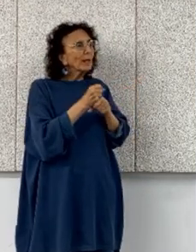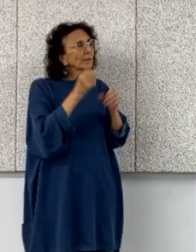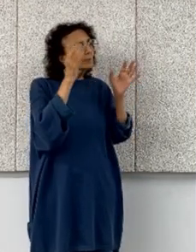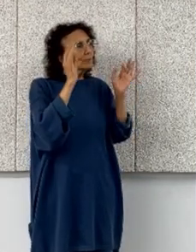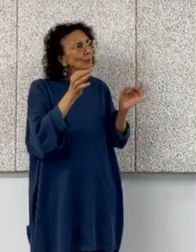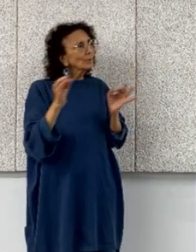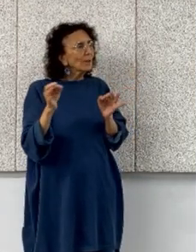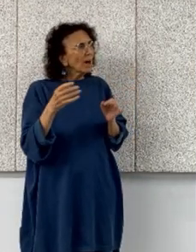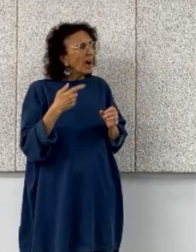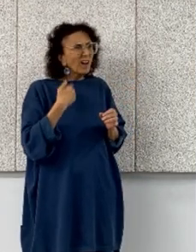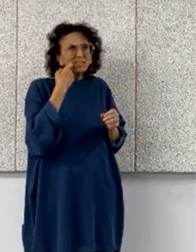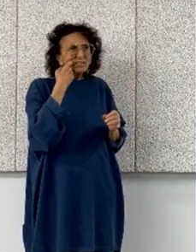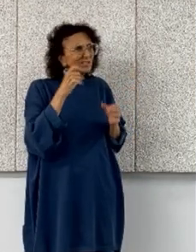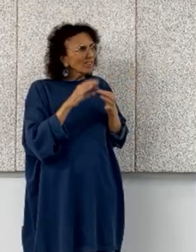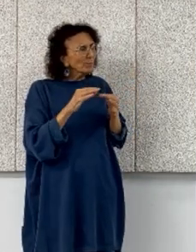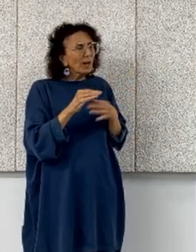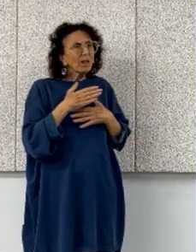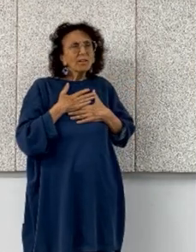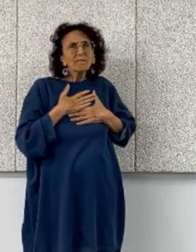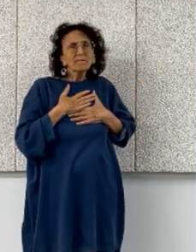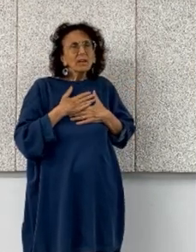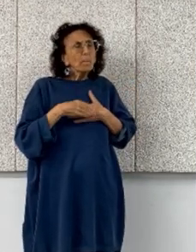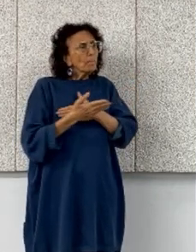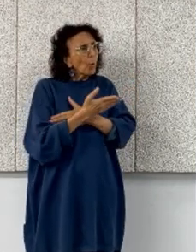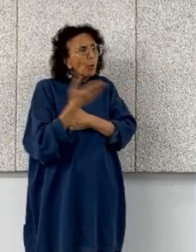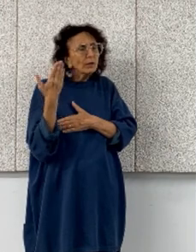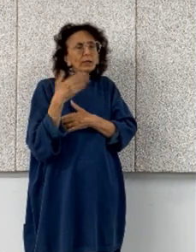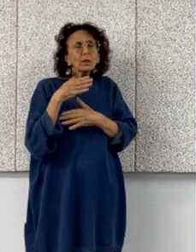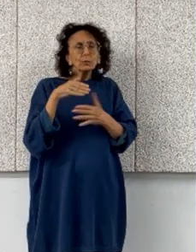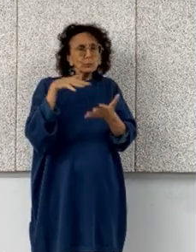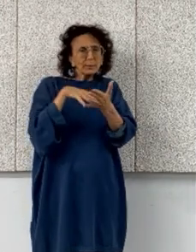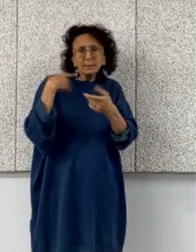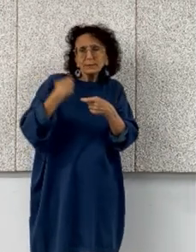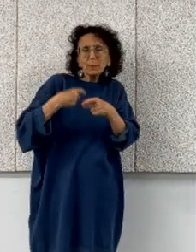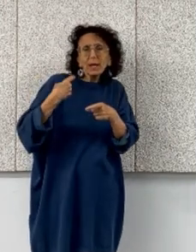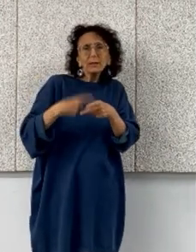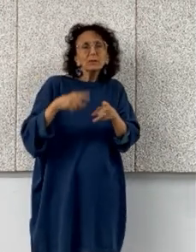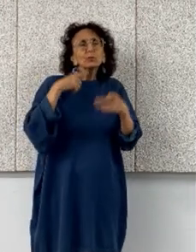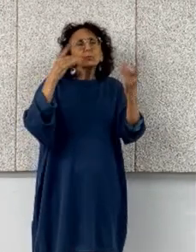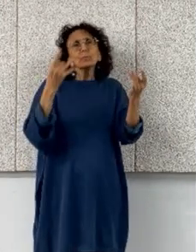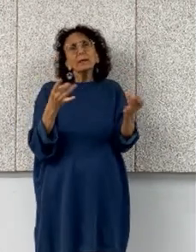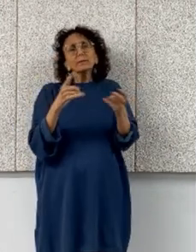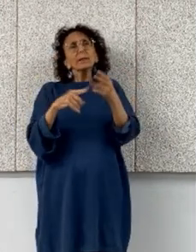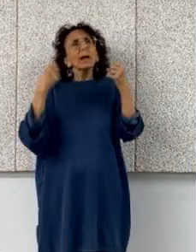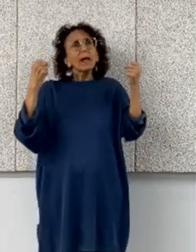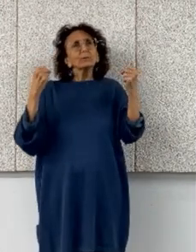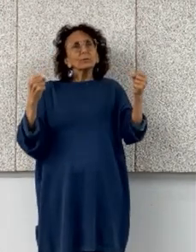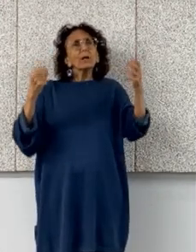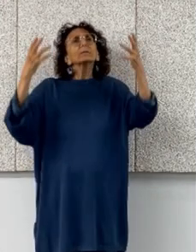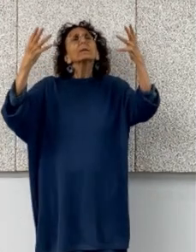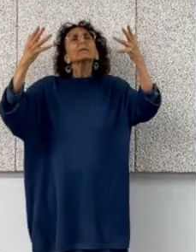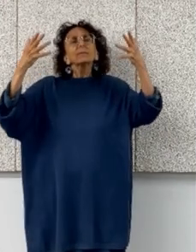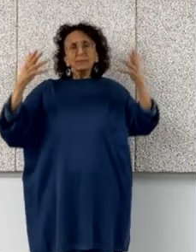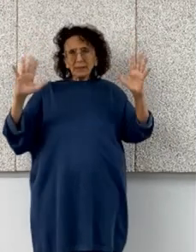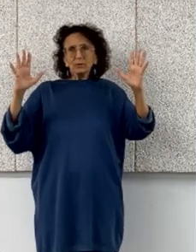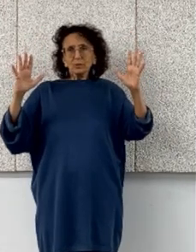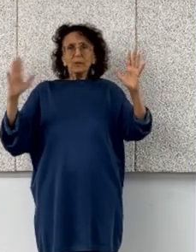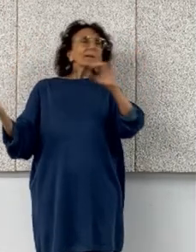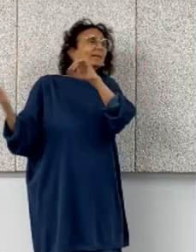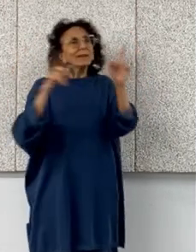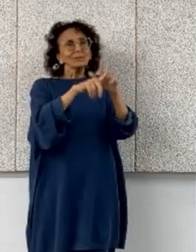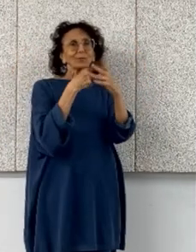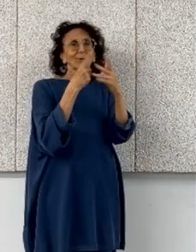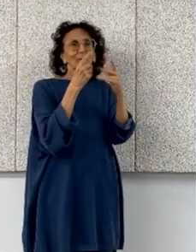do you do your Spanish and your meditation and your exercise before you do anything else. And that's just a great choice that you made. And we can